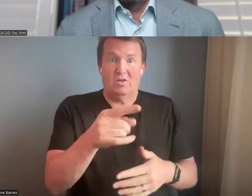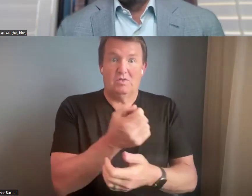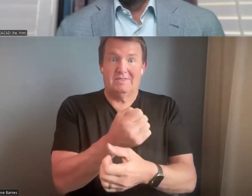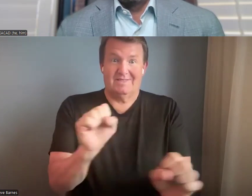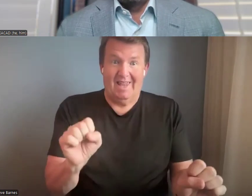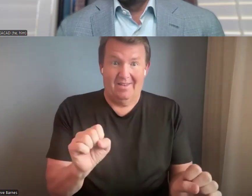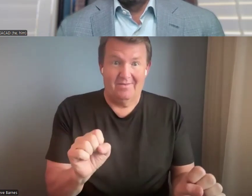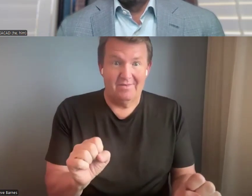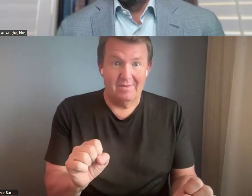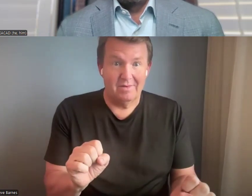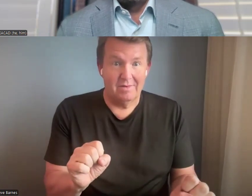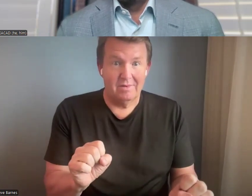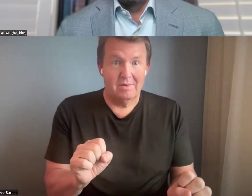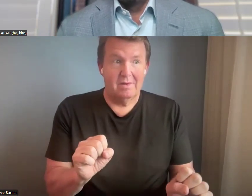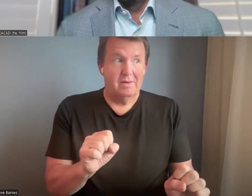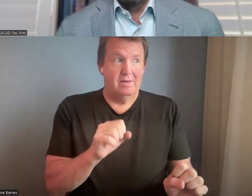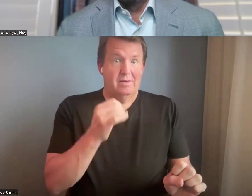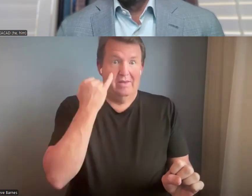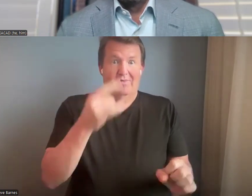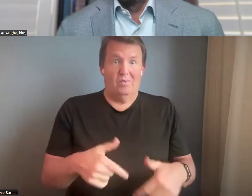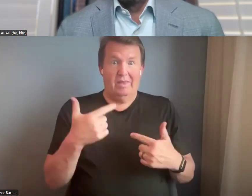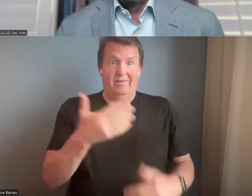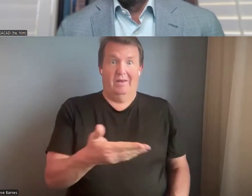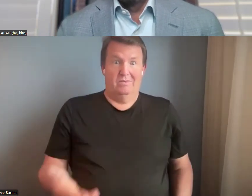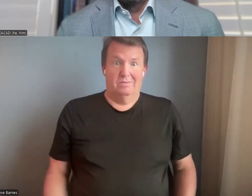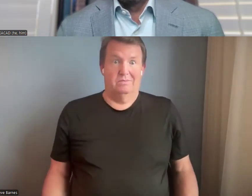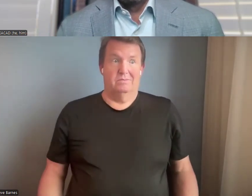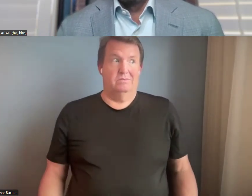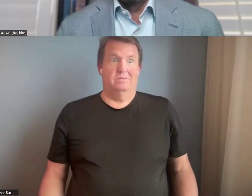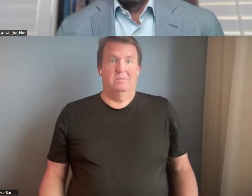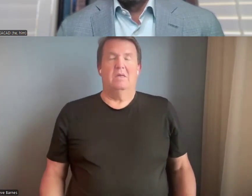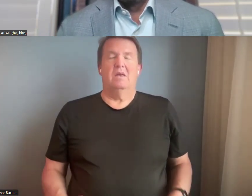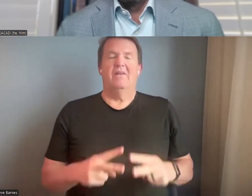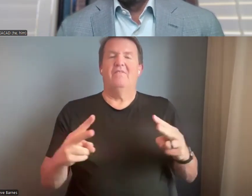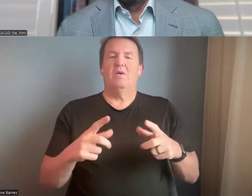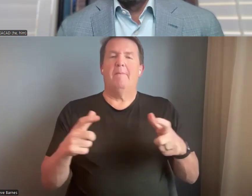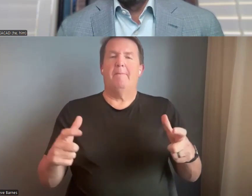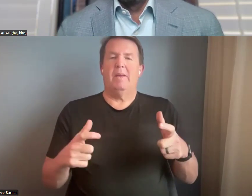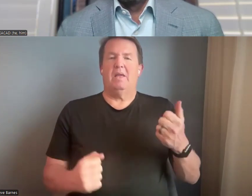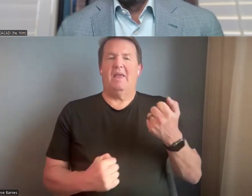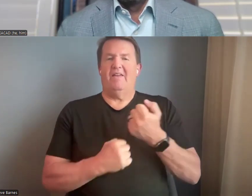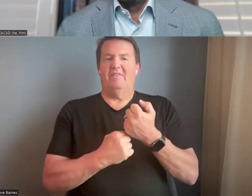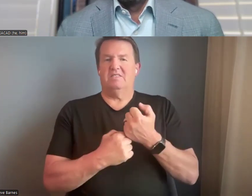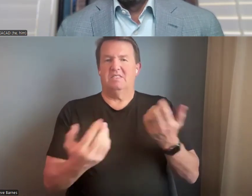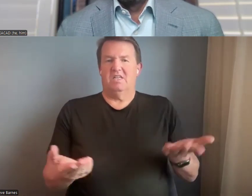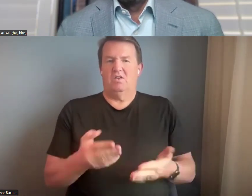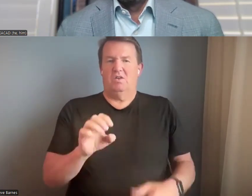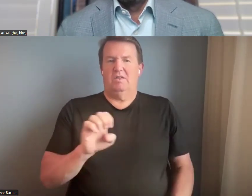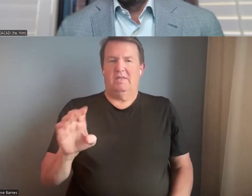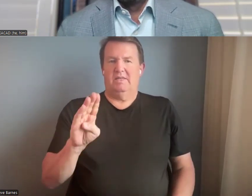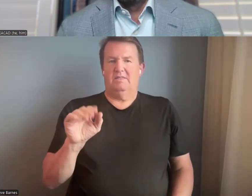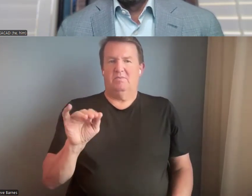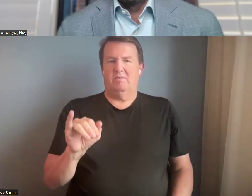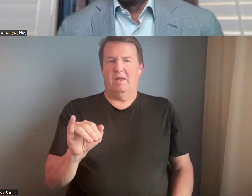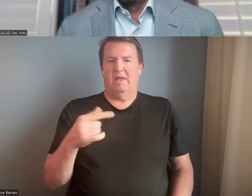a person of particular communities? So very big in doing the advocacy here in the East Bay, and looking forward to really working with all